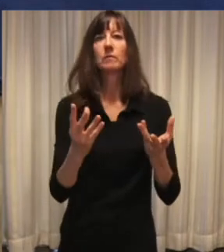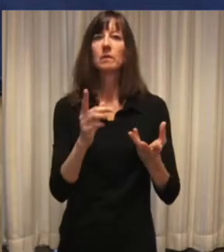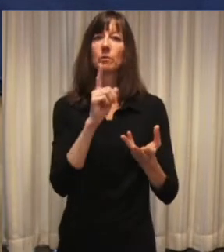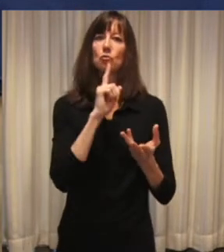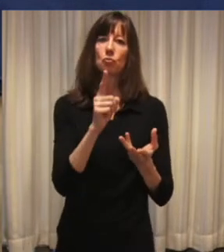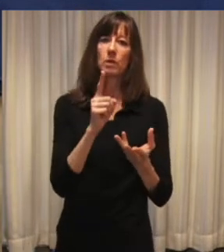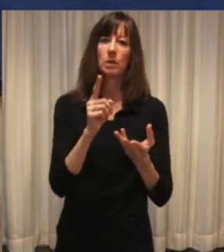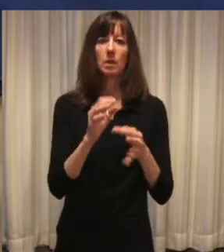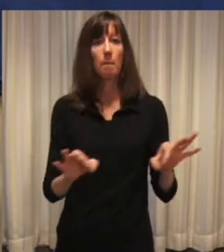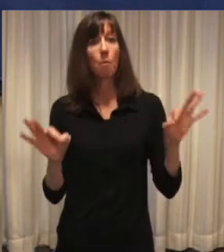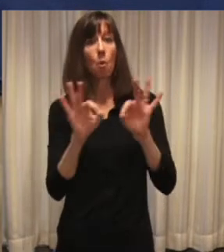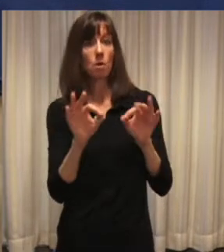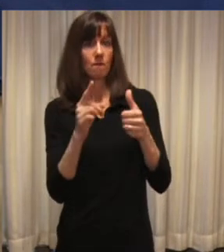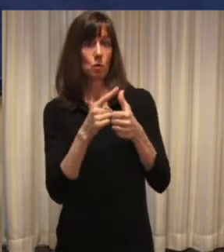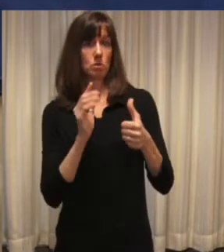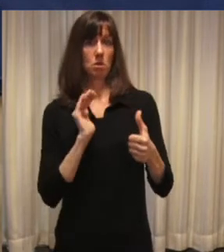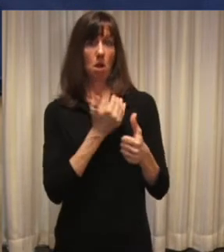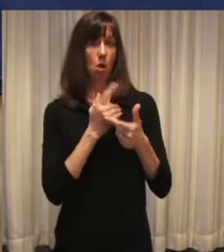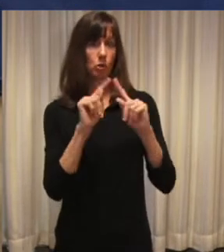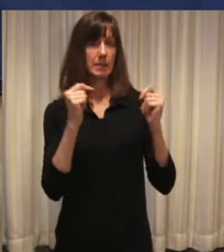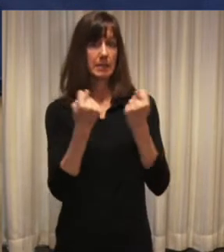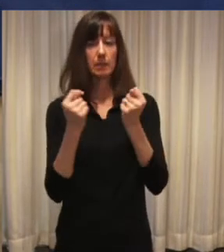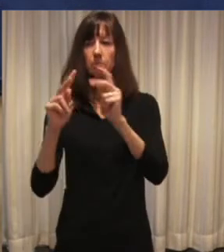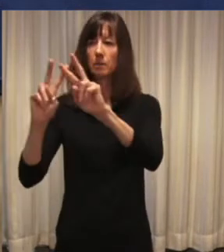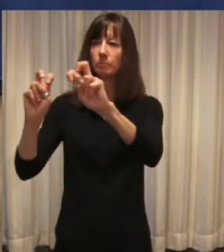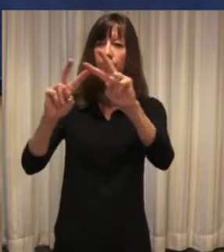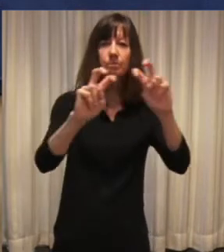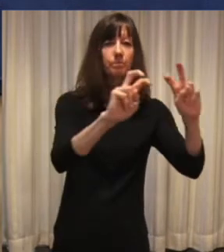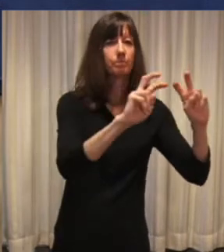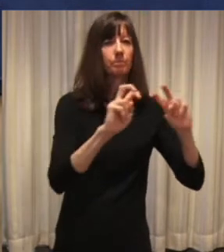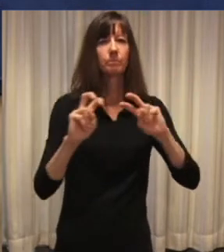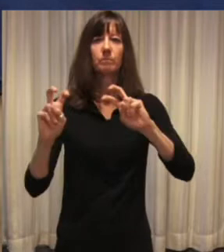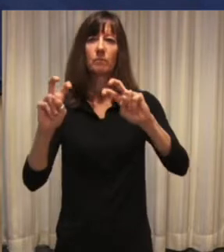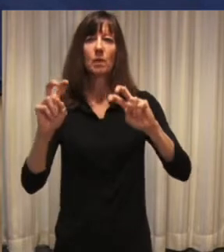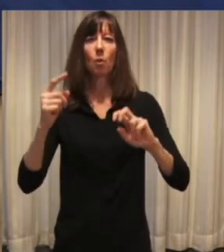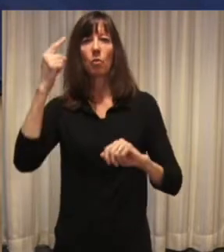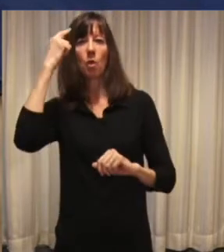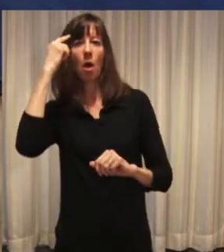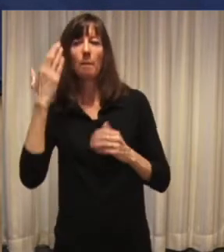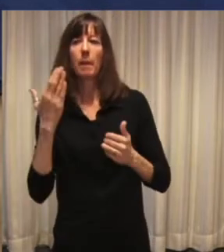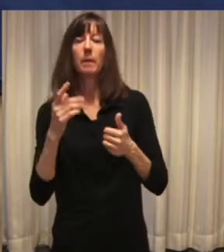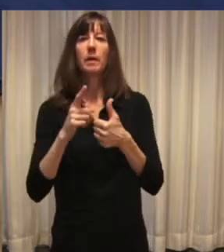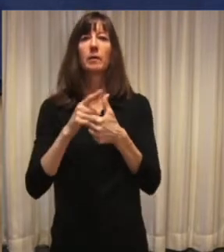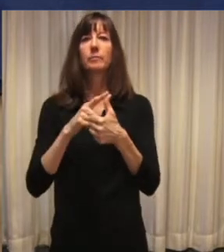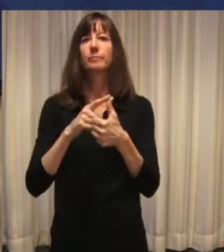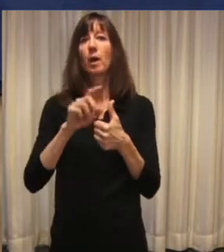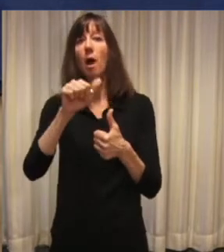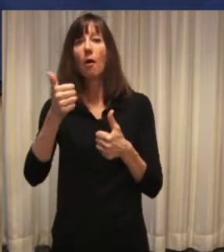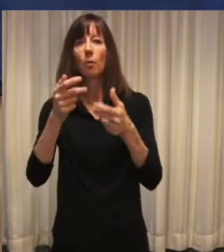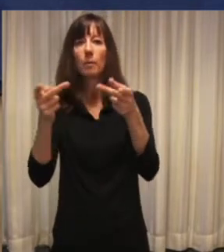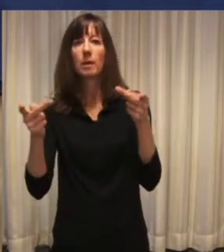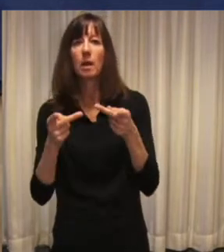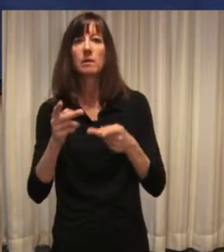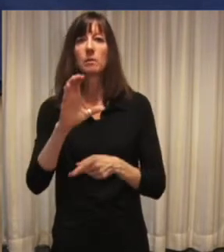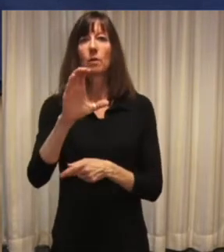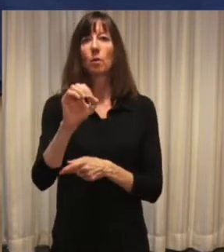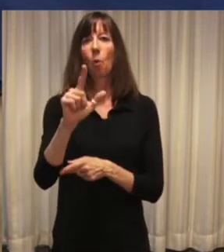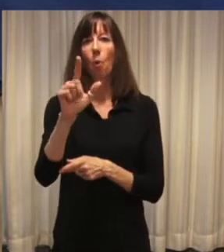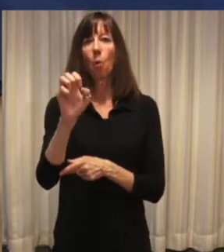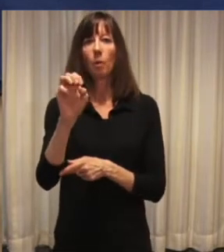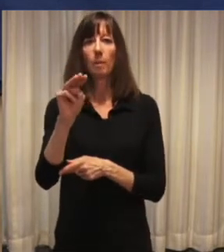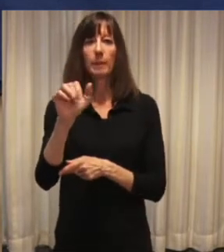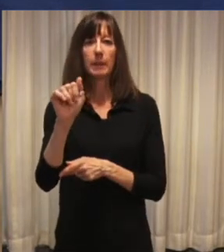criteria. Several sites we had high hopes for, from Coleman High School to the old Hudson Valley Mall, just didn't work for a bunch of